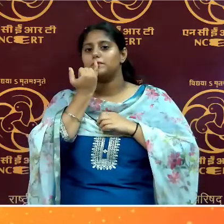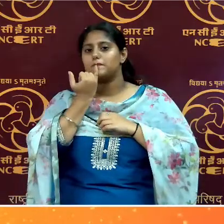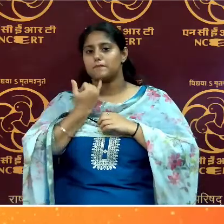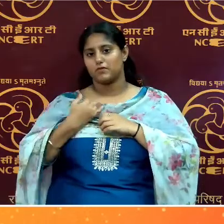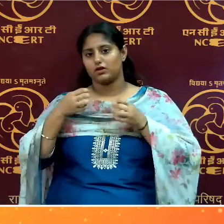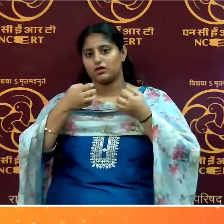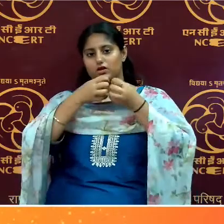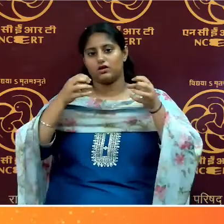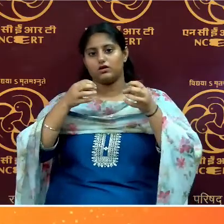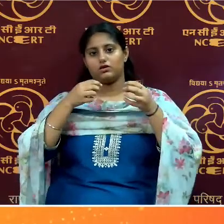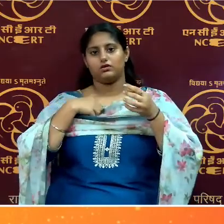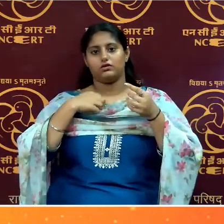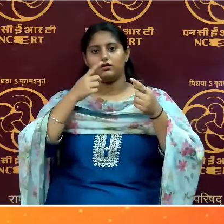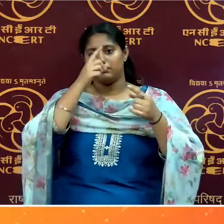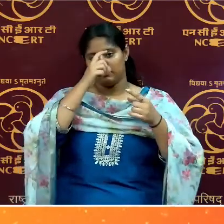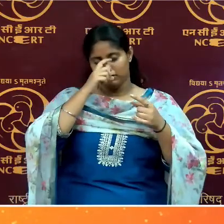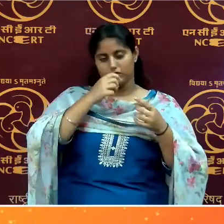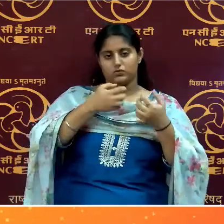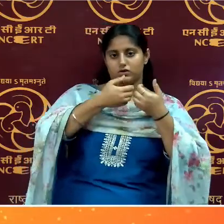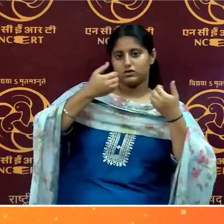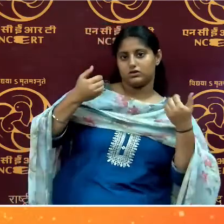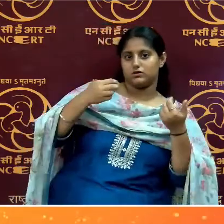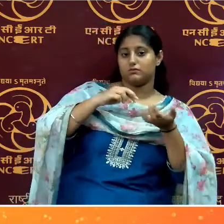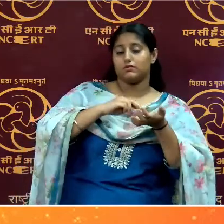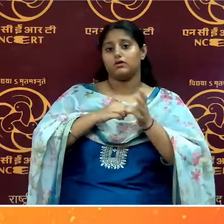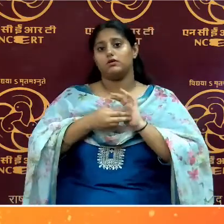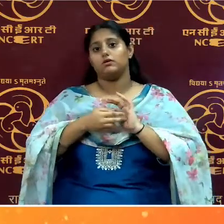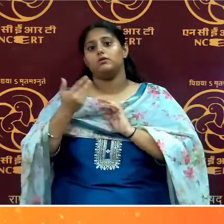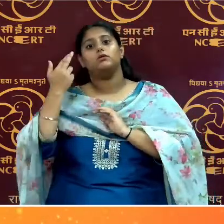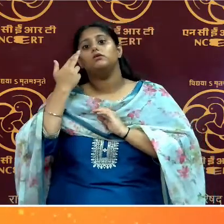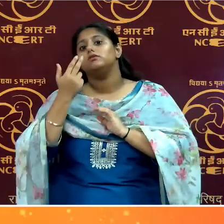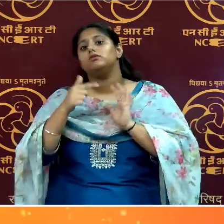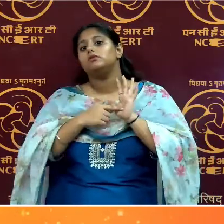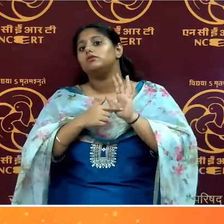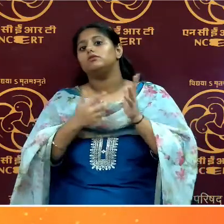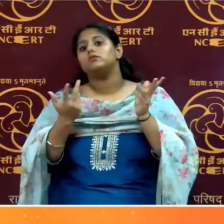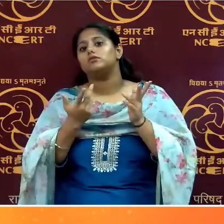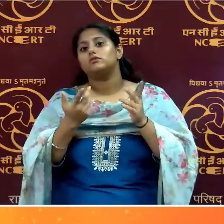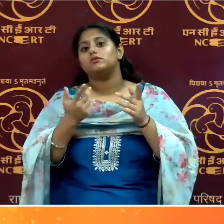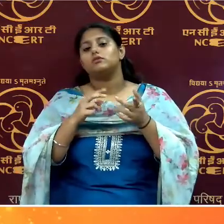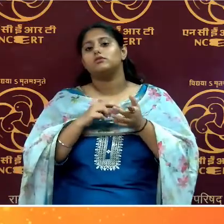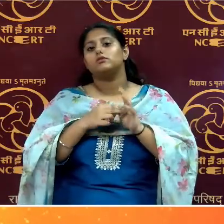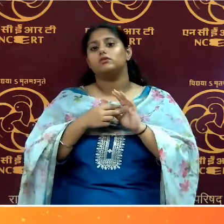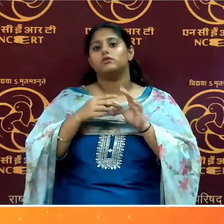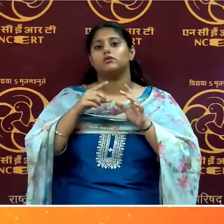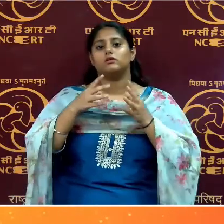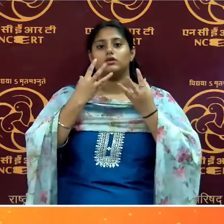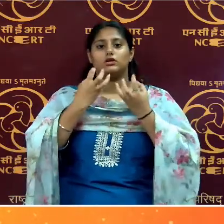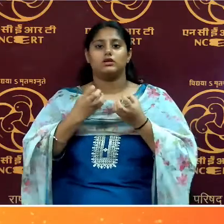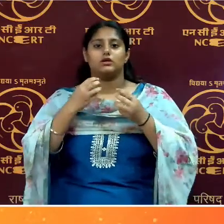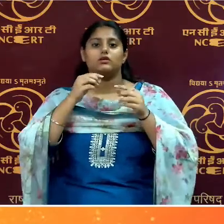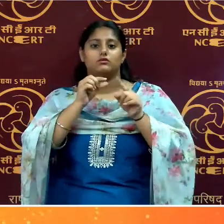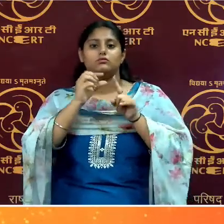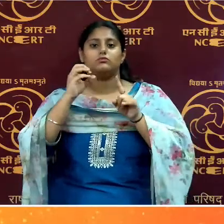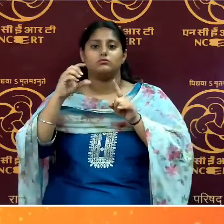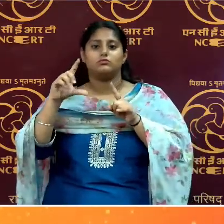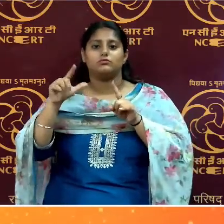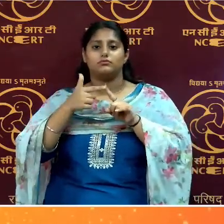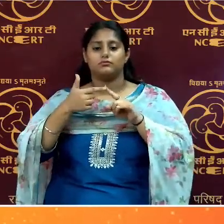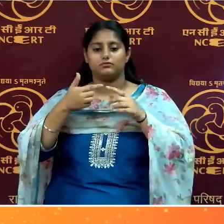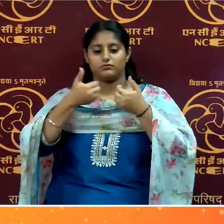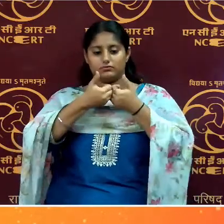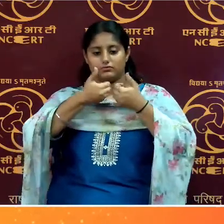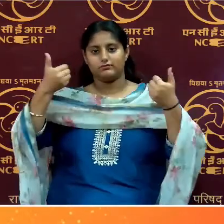is running away from the blue magnet, what does this indicate? It means that they are like poles and repelling each other. So, now